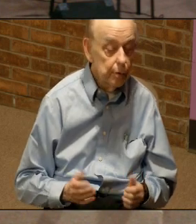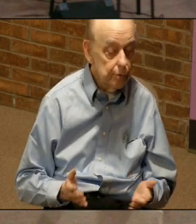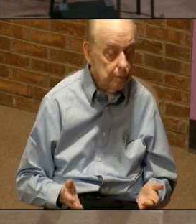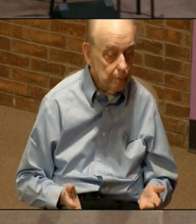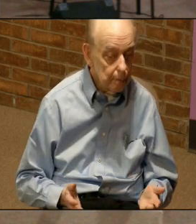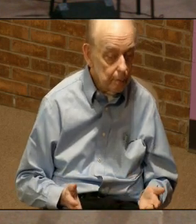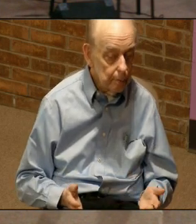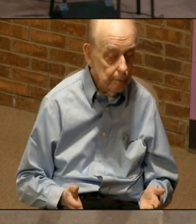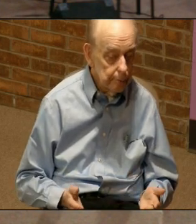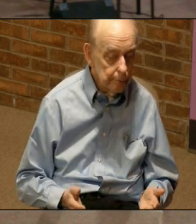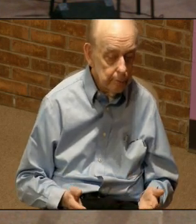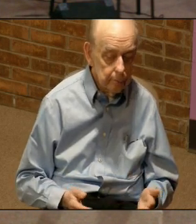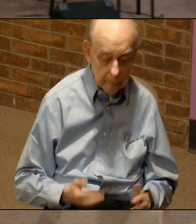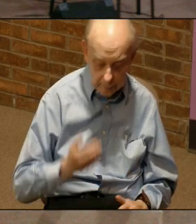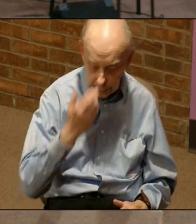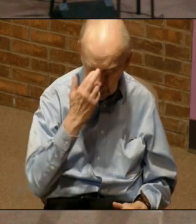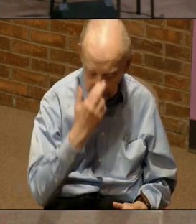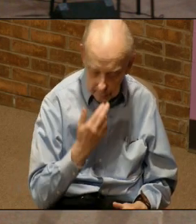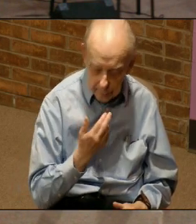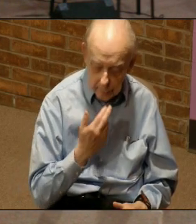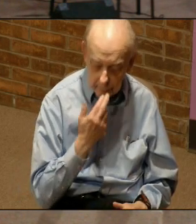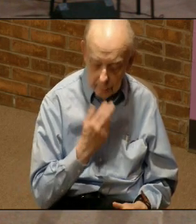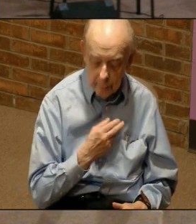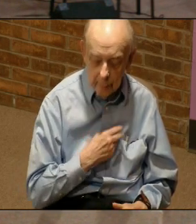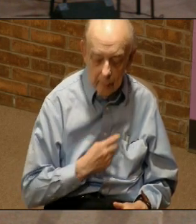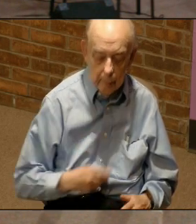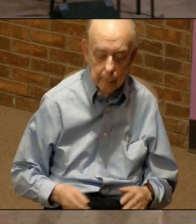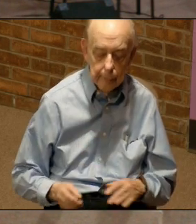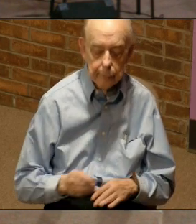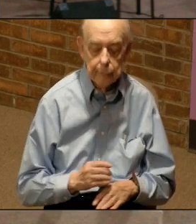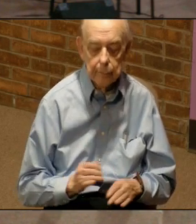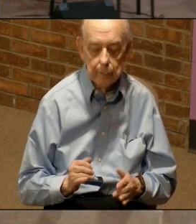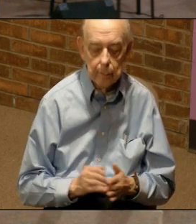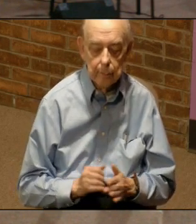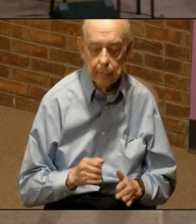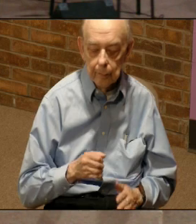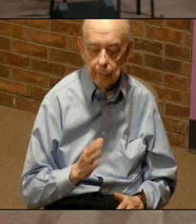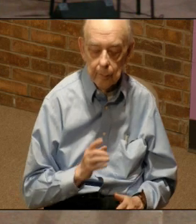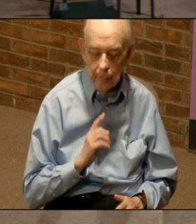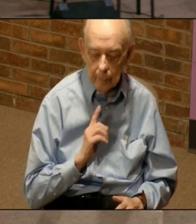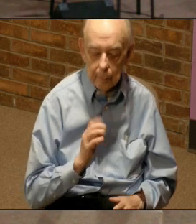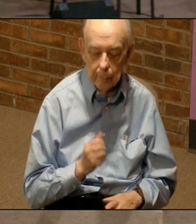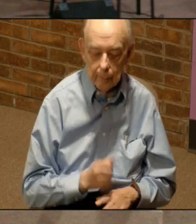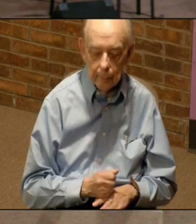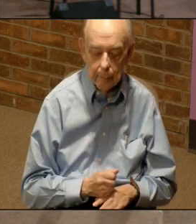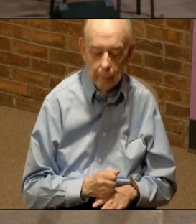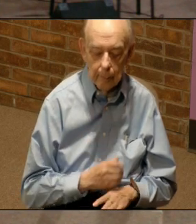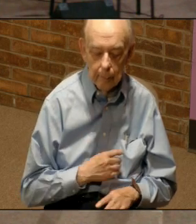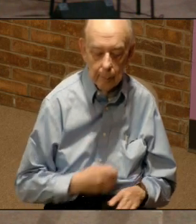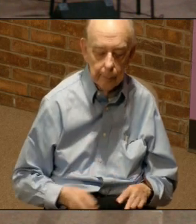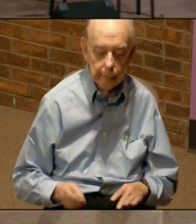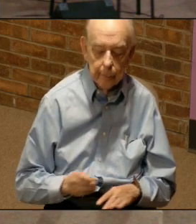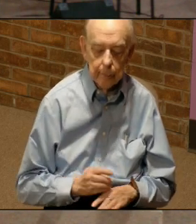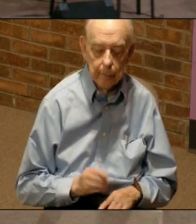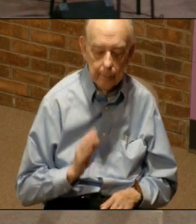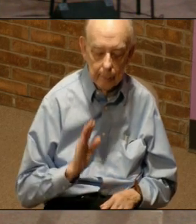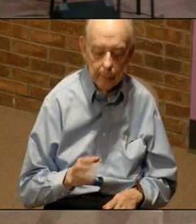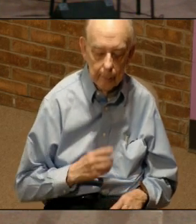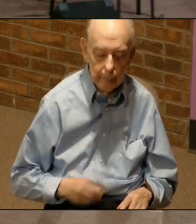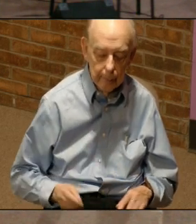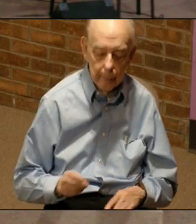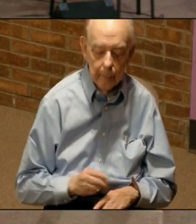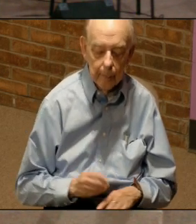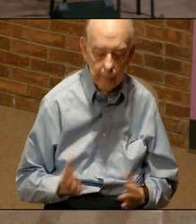was the Roman kingdom, that God would establish the kingdom, his kingdom